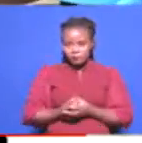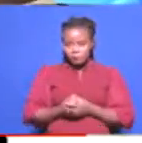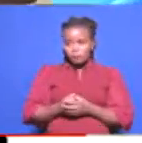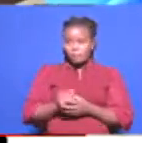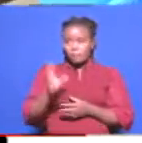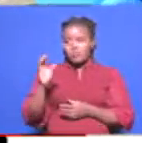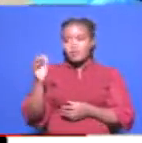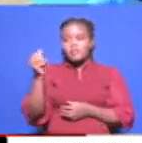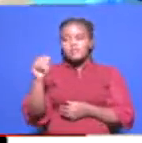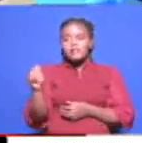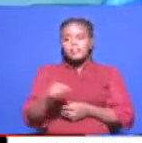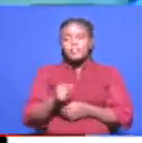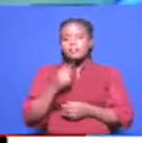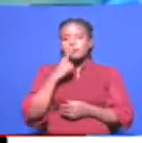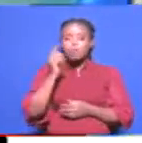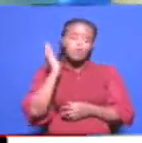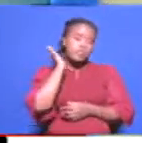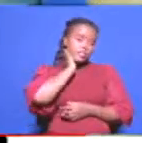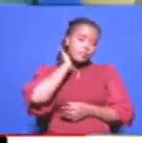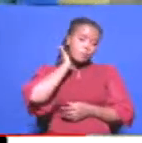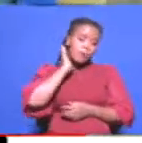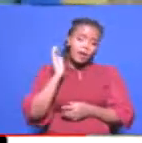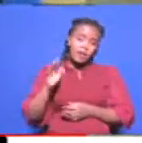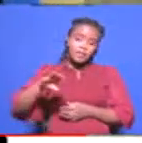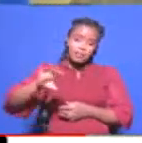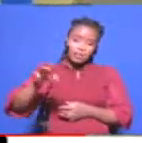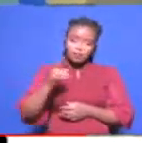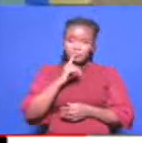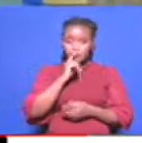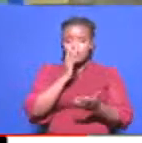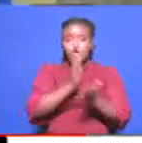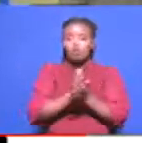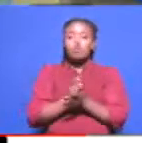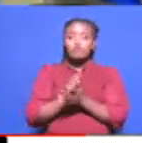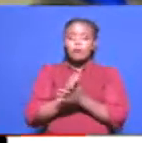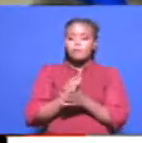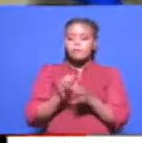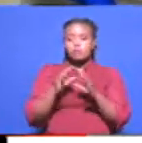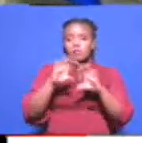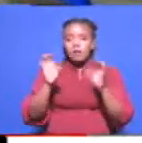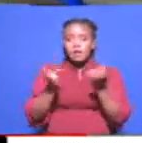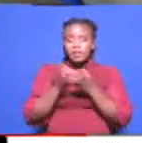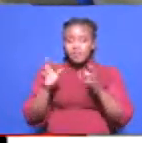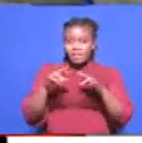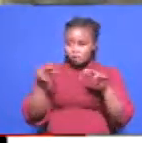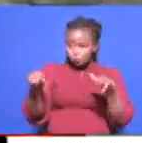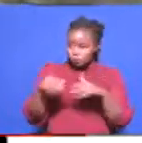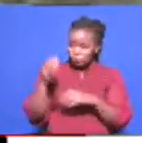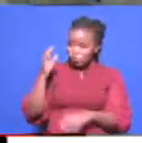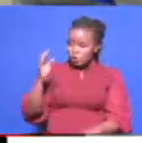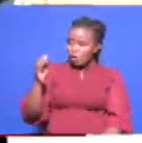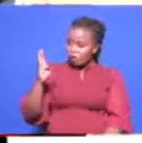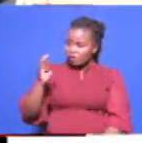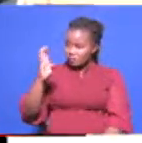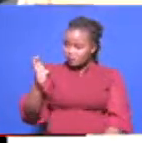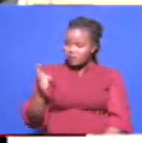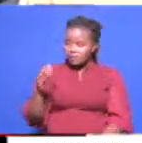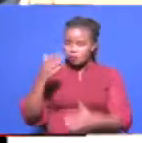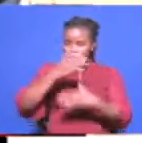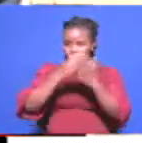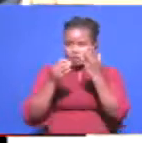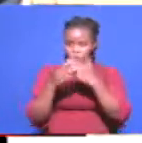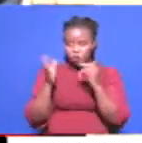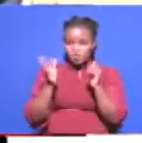Secondary School in Murang'a County, confirmed the construction of a CBC classrooms countrywide is at 92%. It